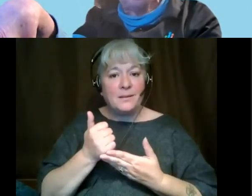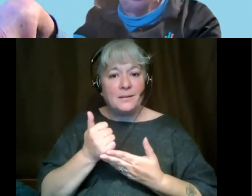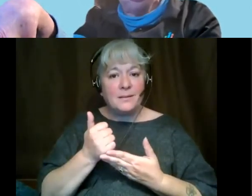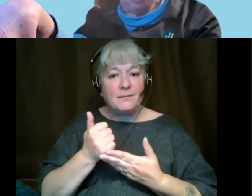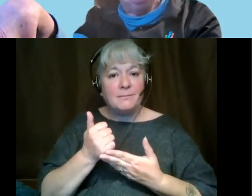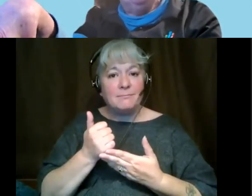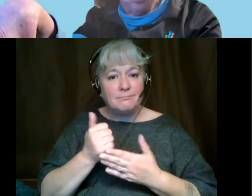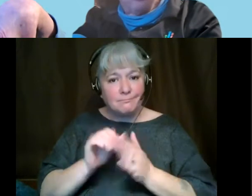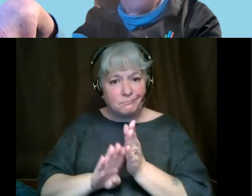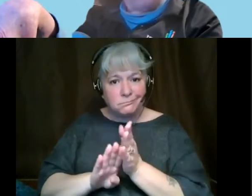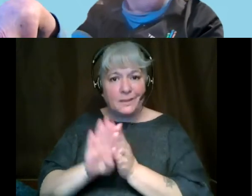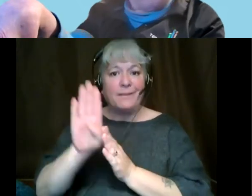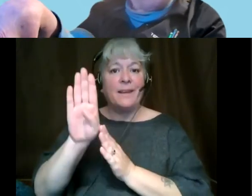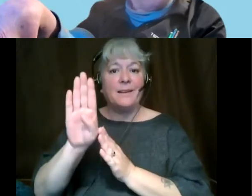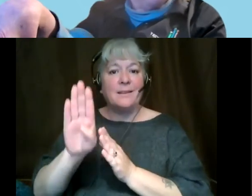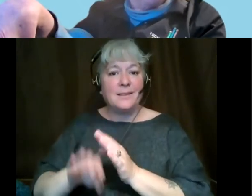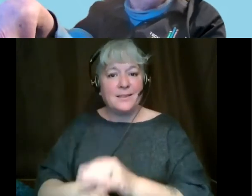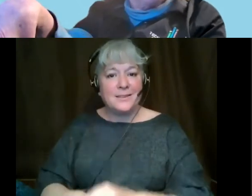advance.